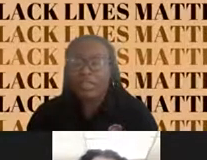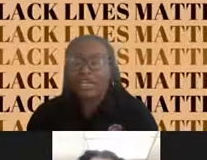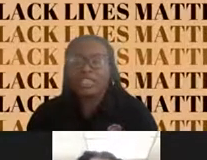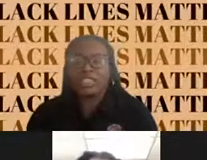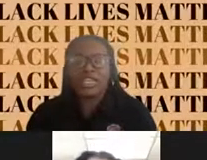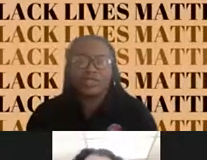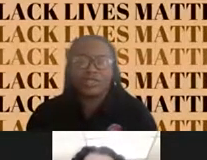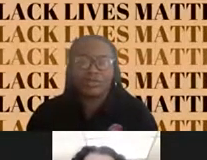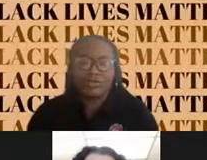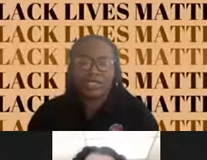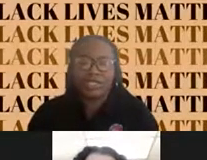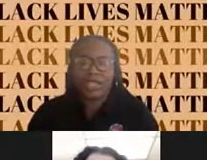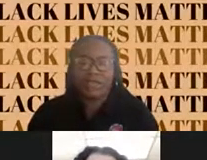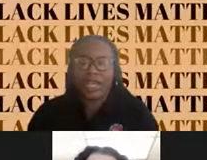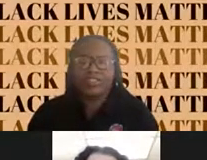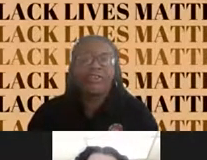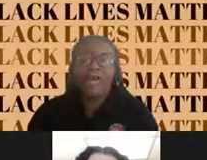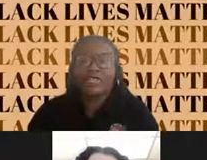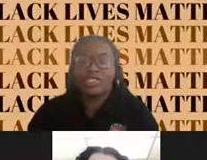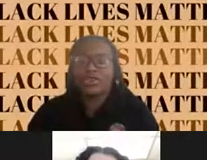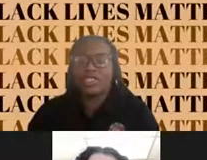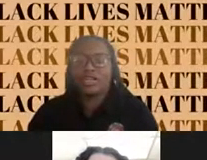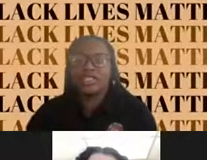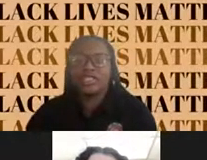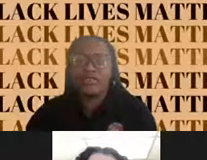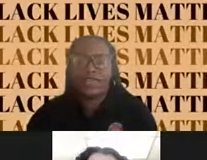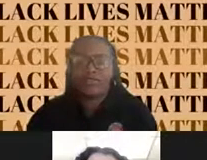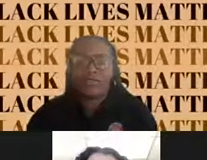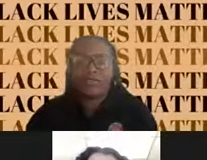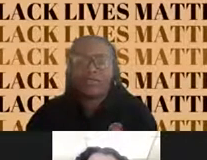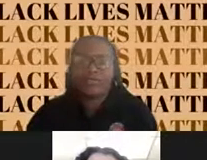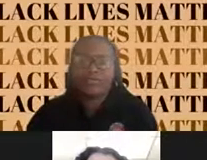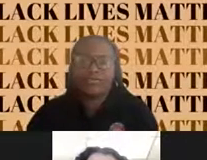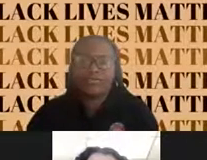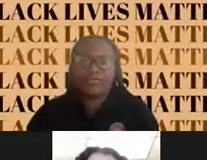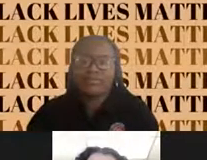maybe the HGS or Summer Bridge may have impacted your racial identity development?